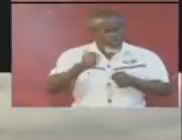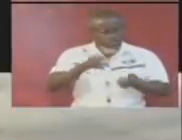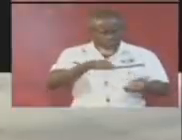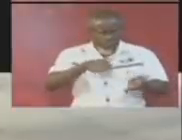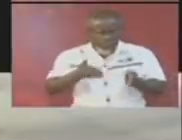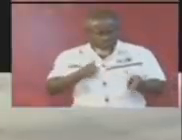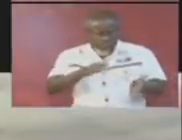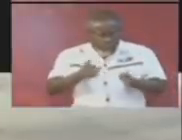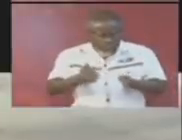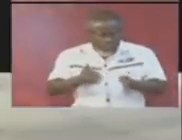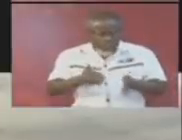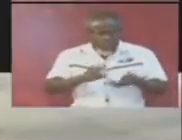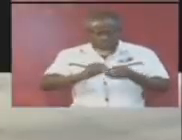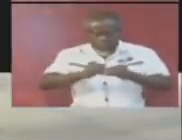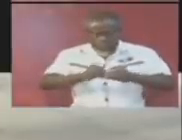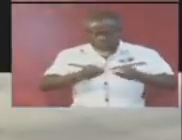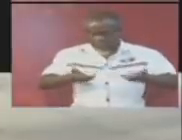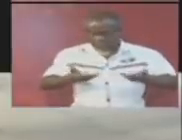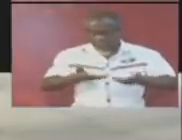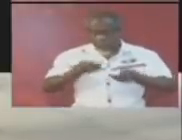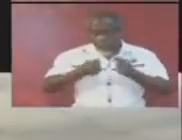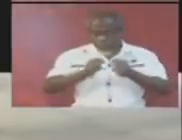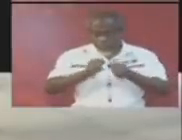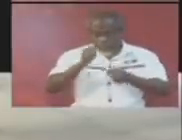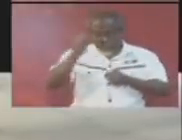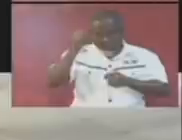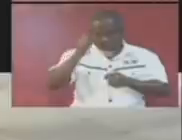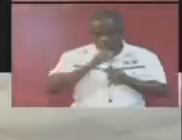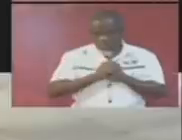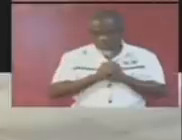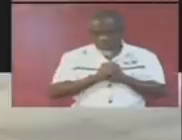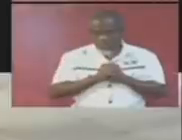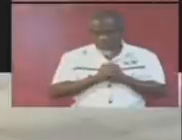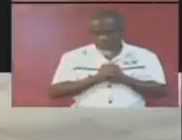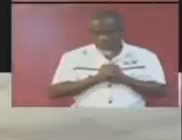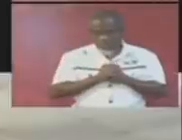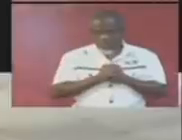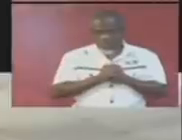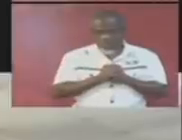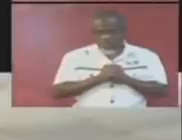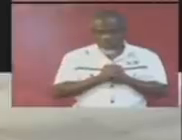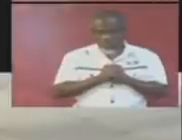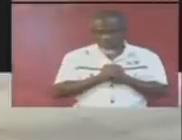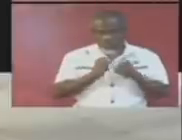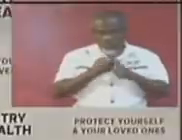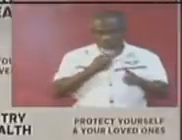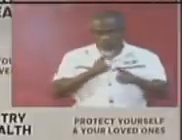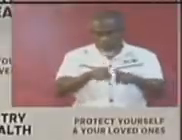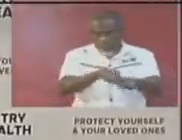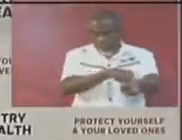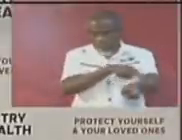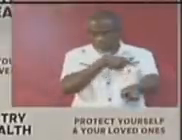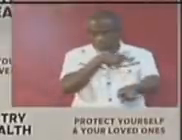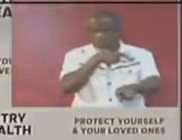long COVID, and do we know the prevalence of it in our population?